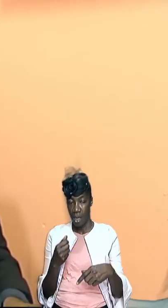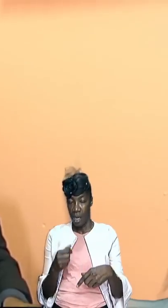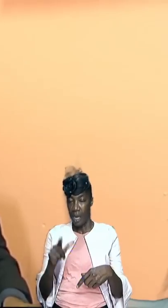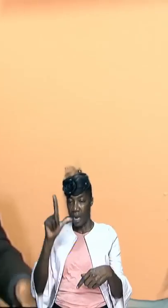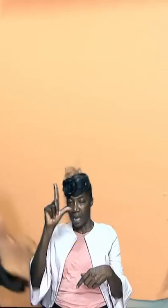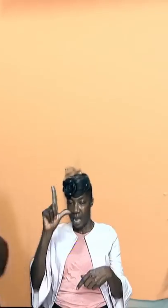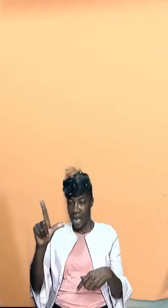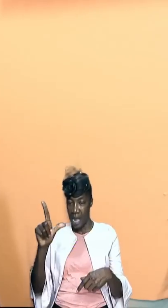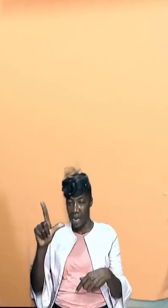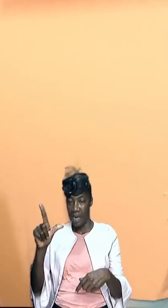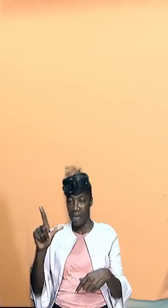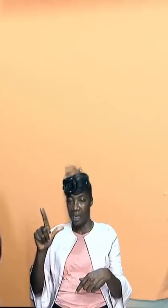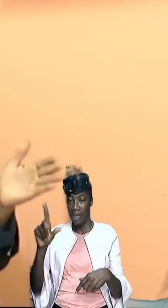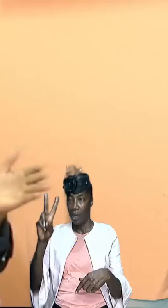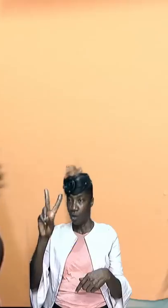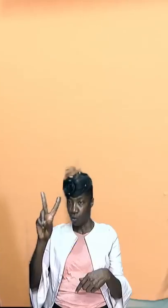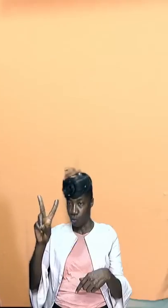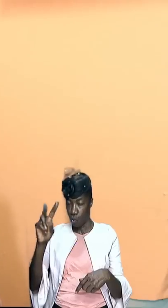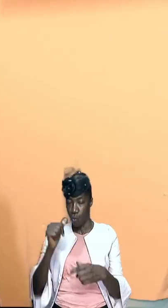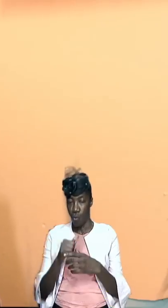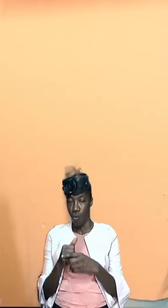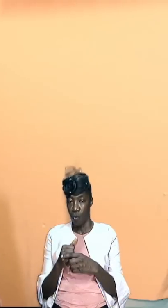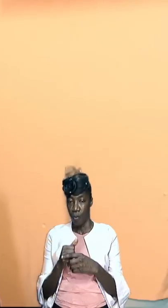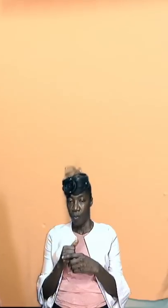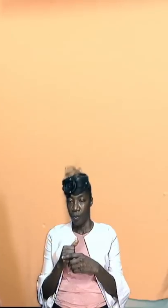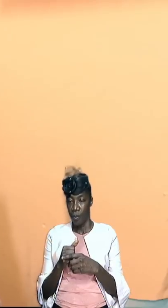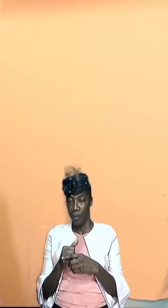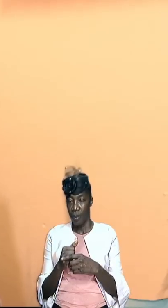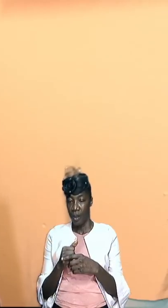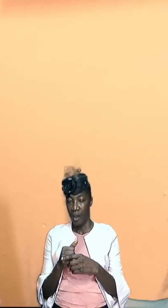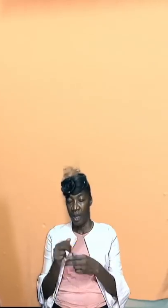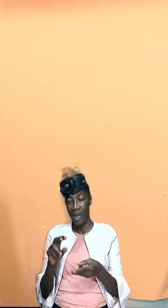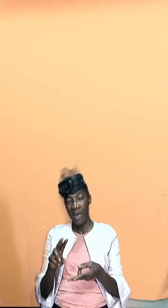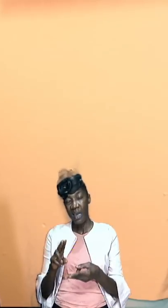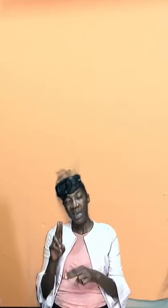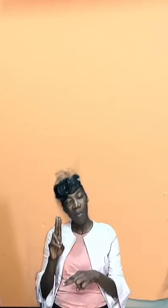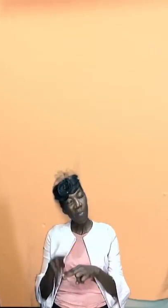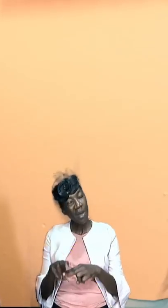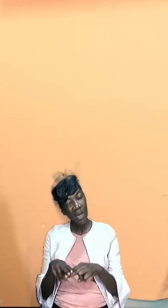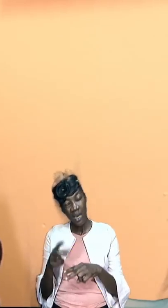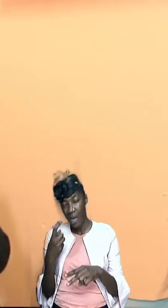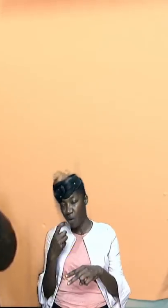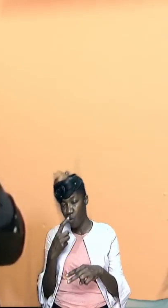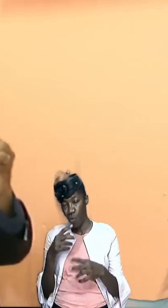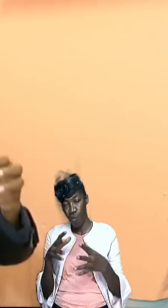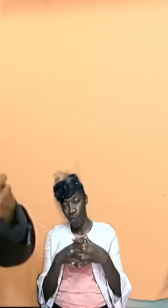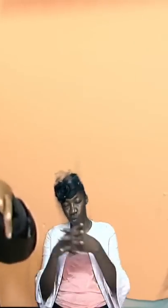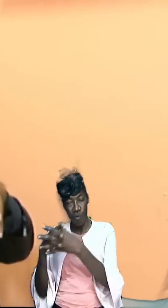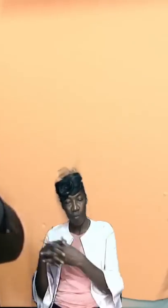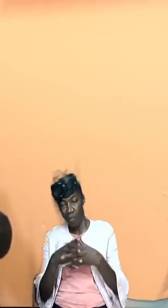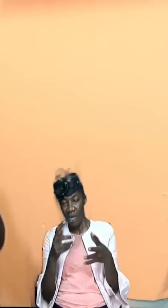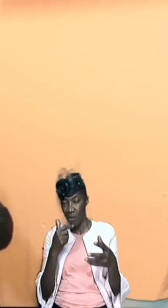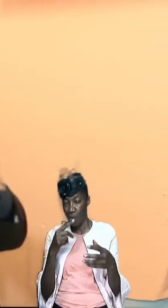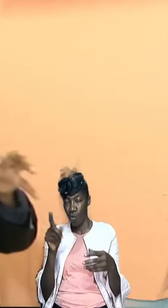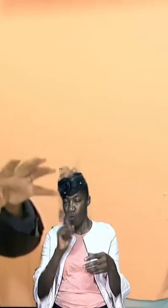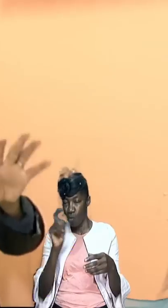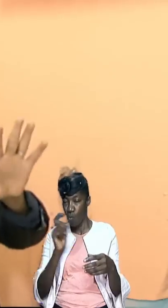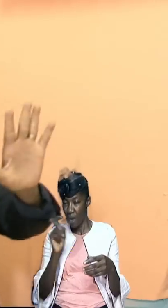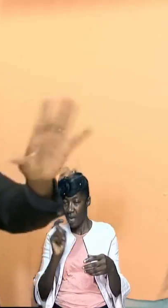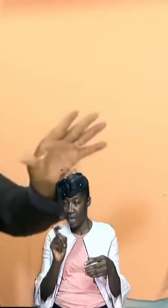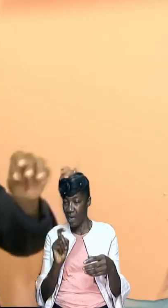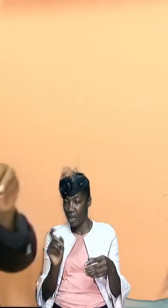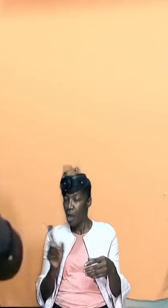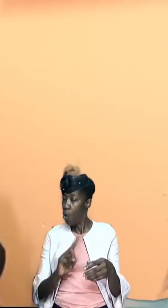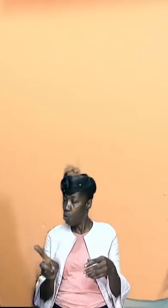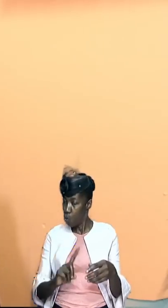L, and that kind of thing like we spoke about before. So depending on who mates with who, and when, and where, and how it mixes, and